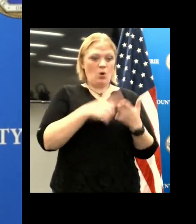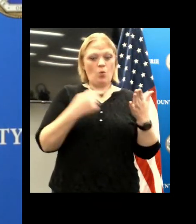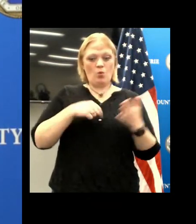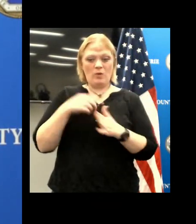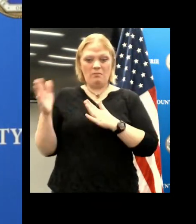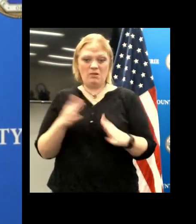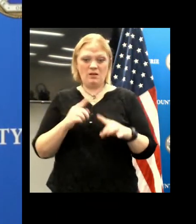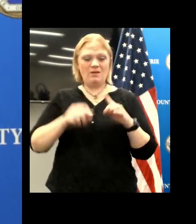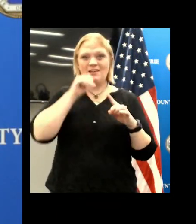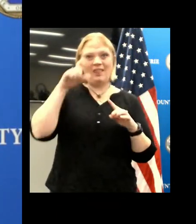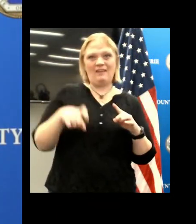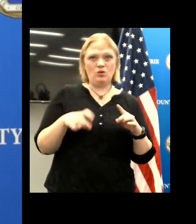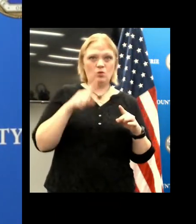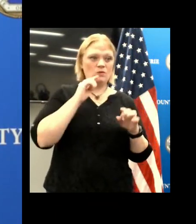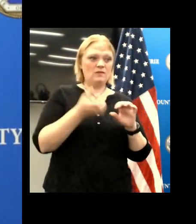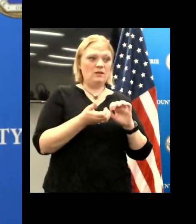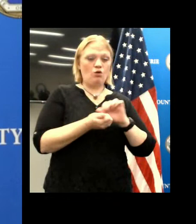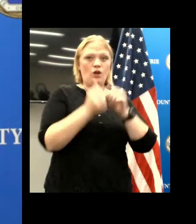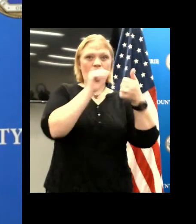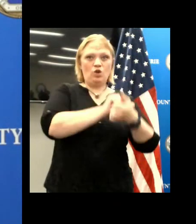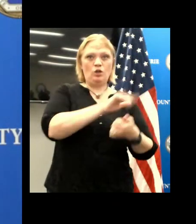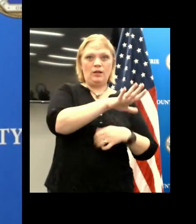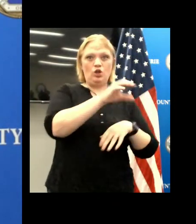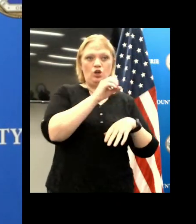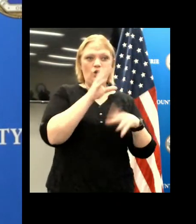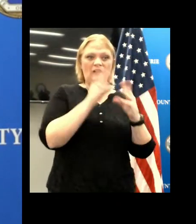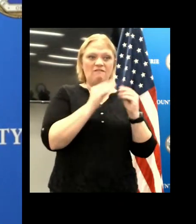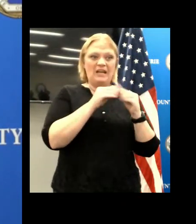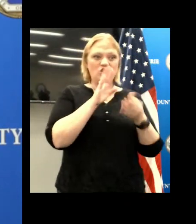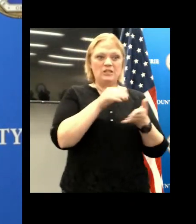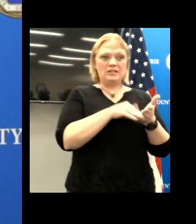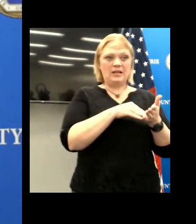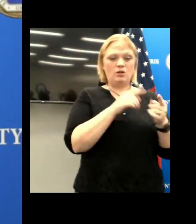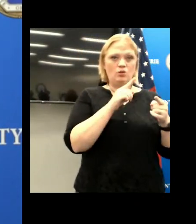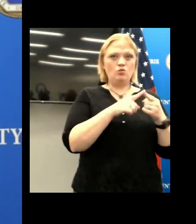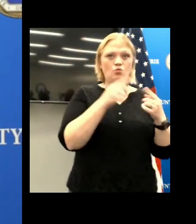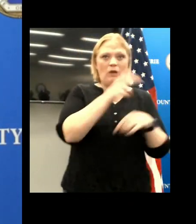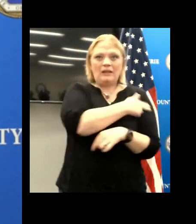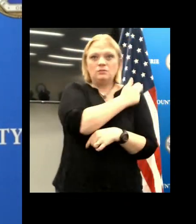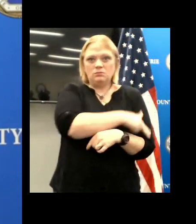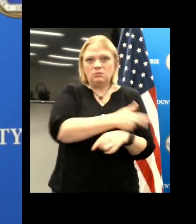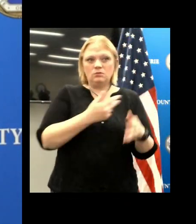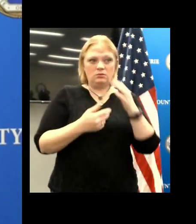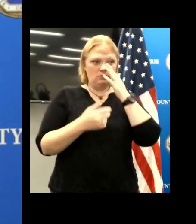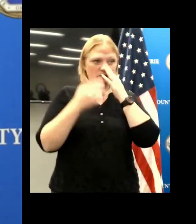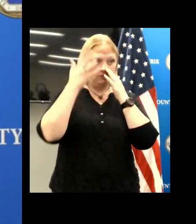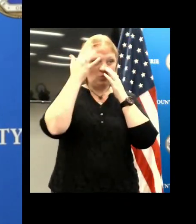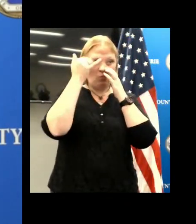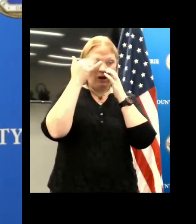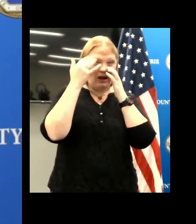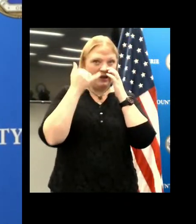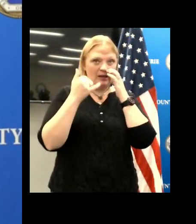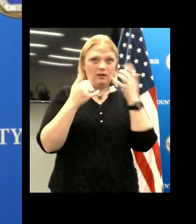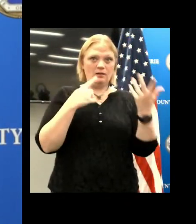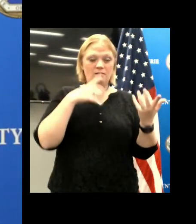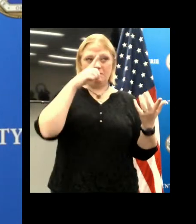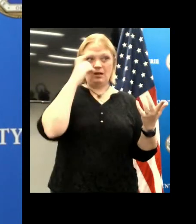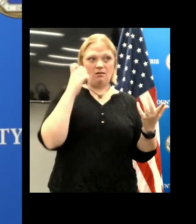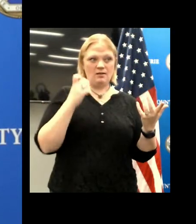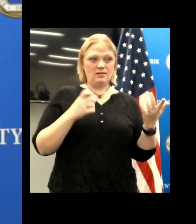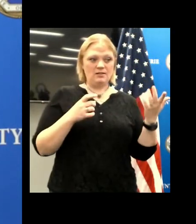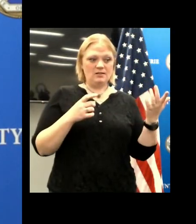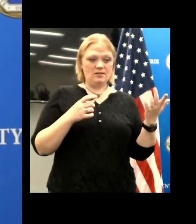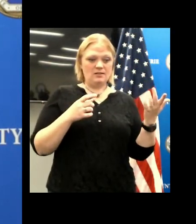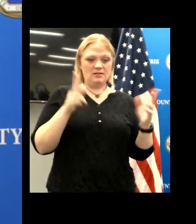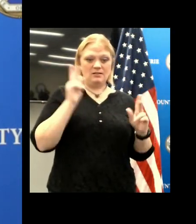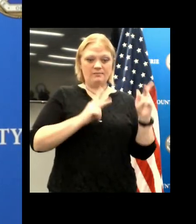we didn't have to do, which is convert its convention center to a field hospital. Why is it that's like that? It's because